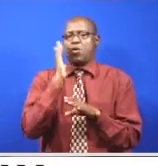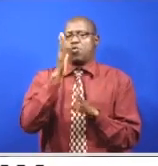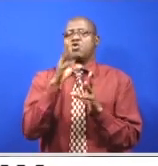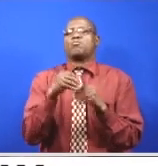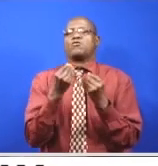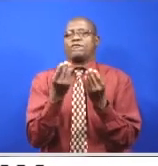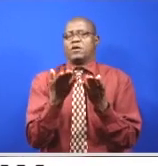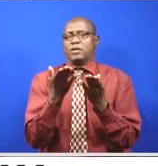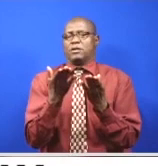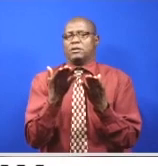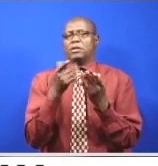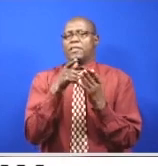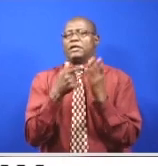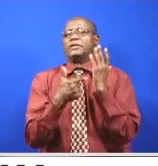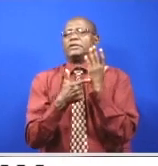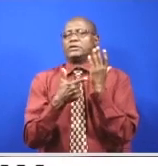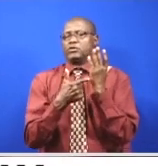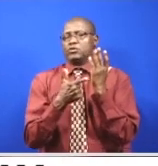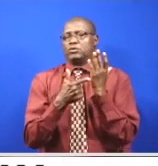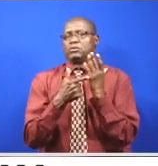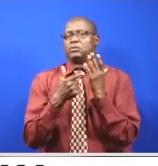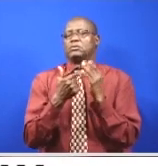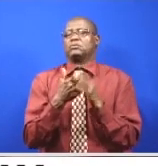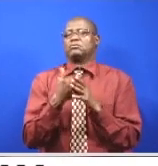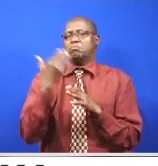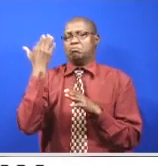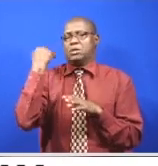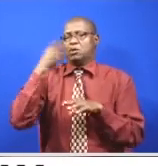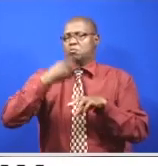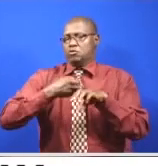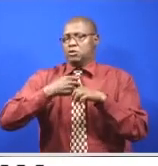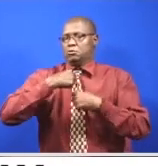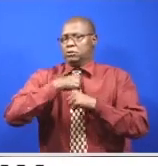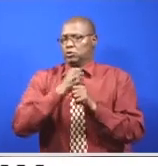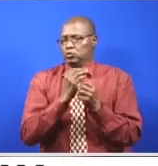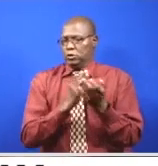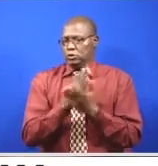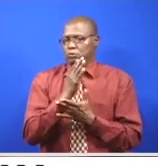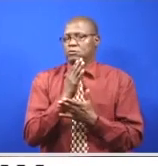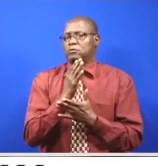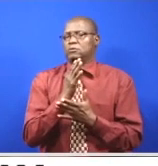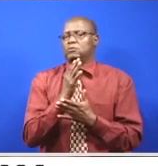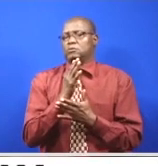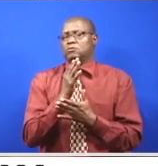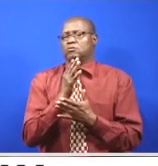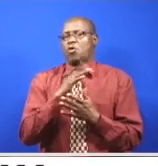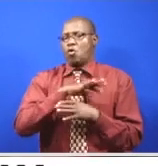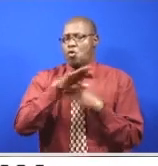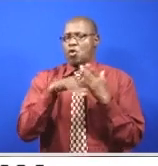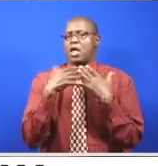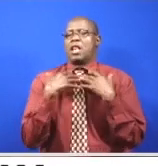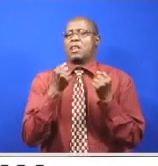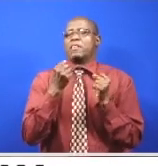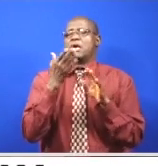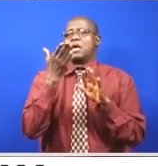provided on a digital backbone and ensure that all health records